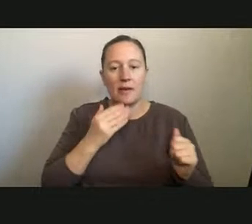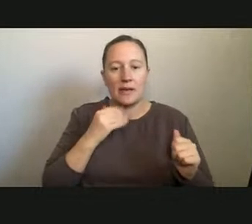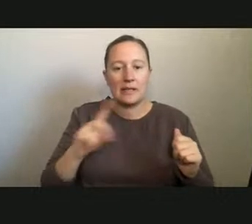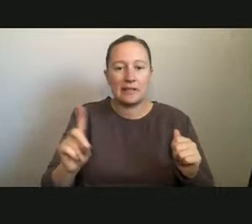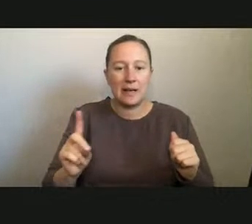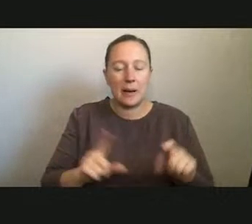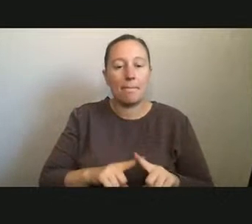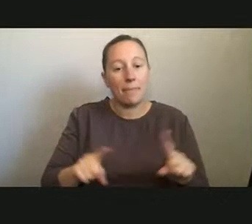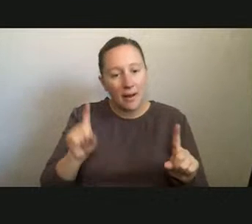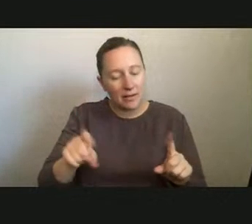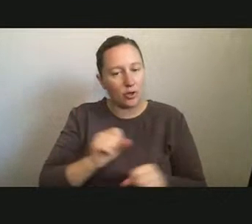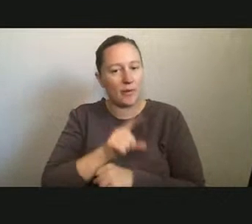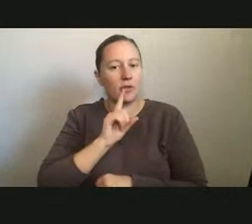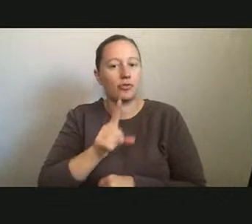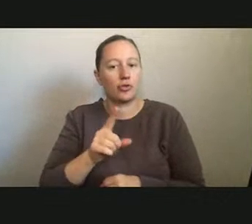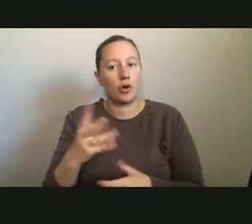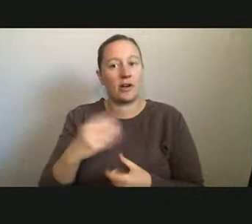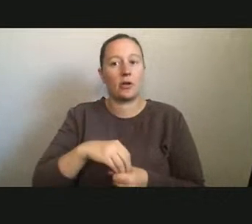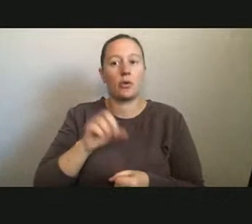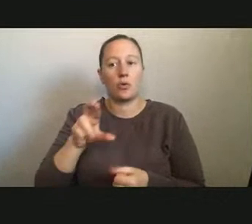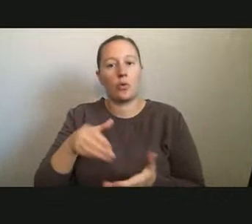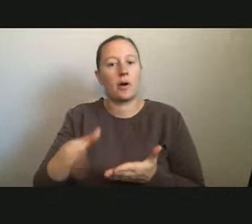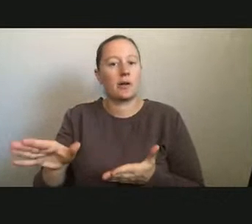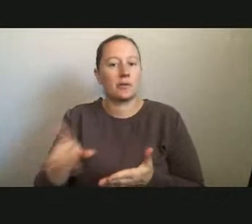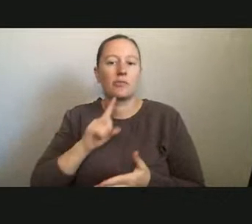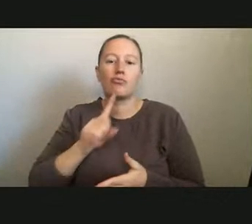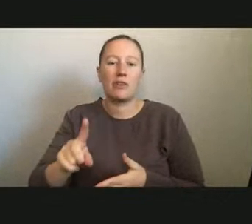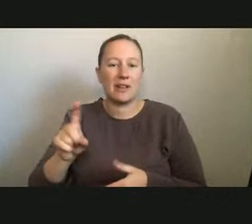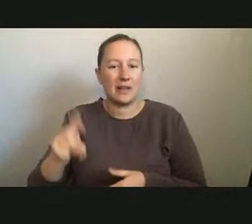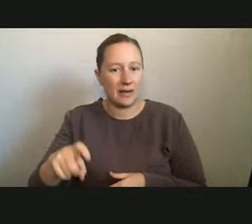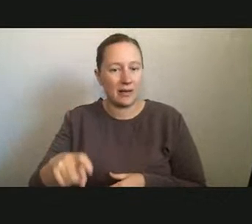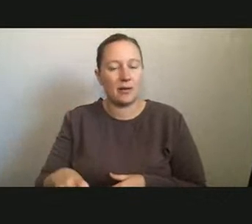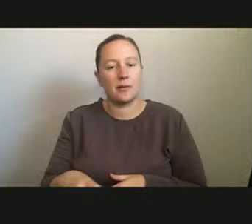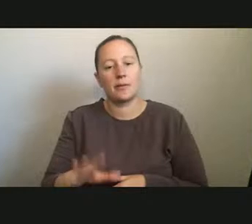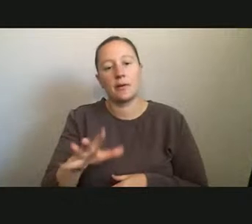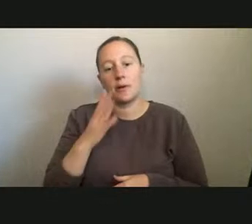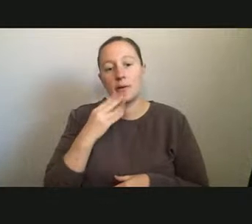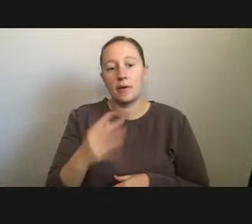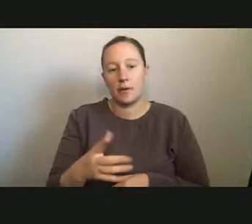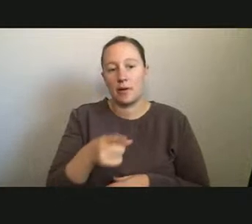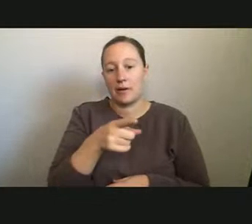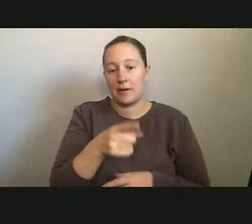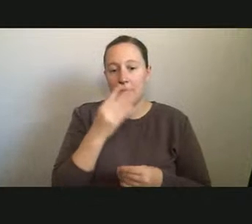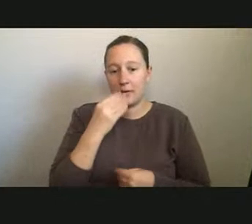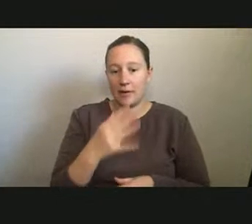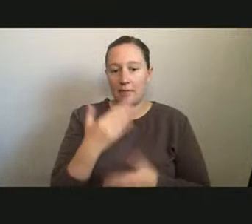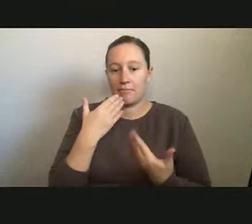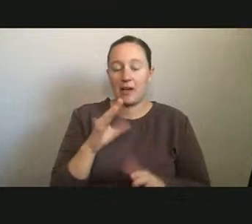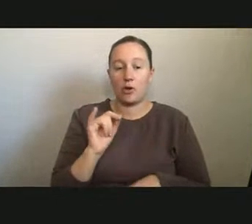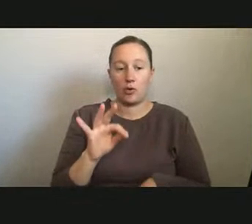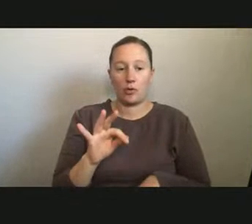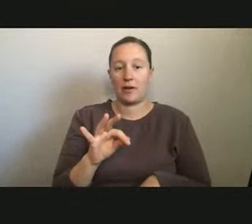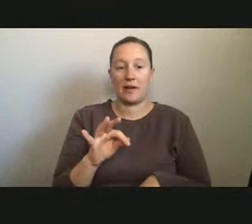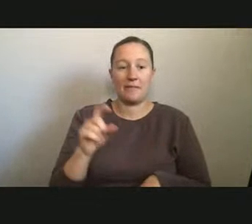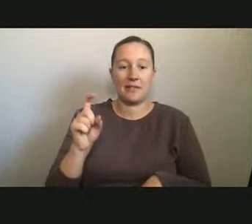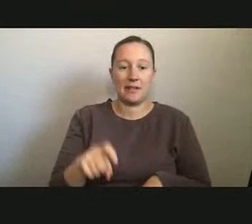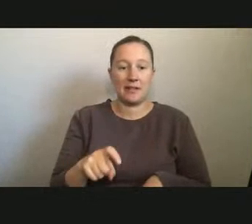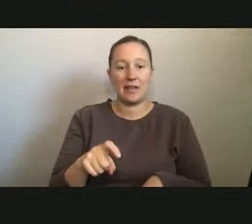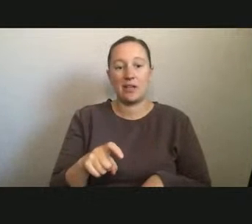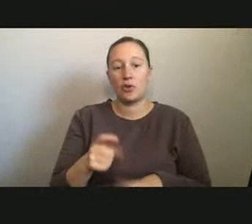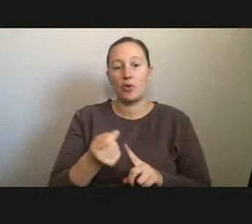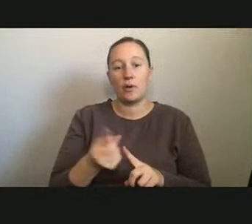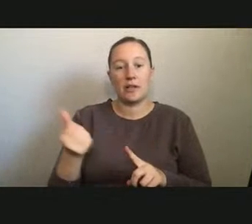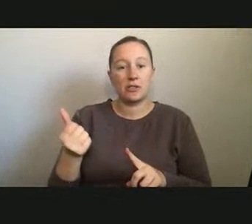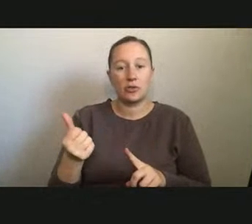inclusion and exclusion criteria are really necessary. And this little bit of information I have here, I don't know whether they need to exclude people